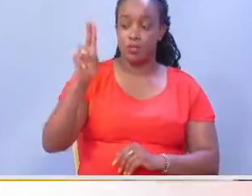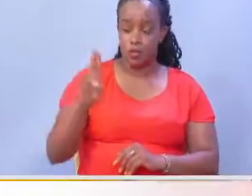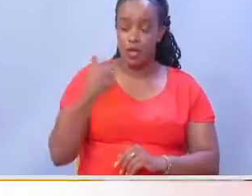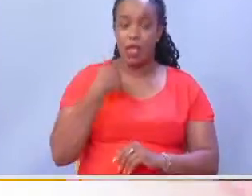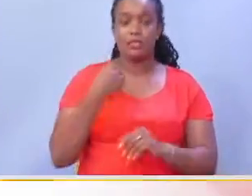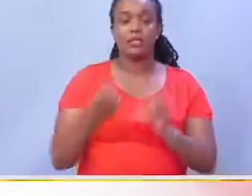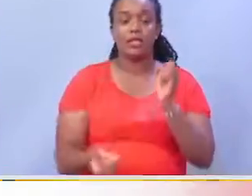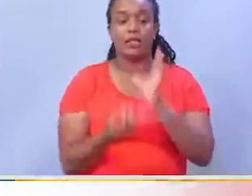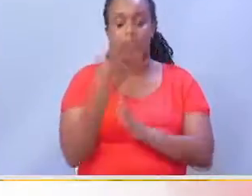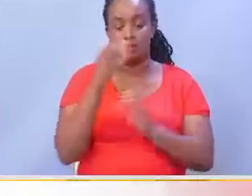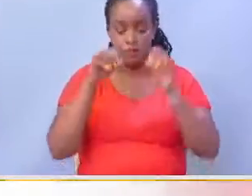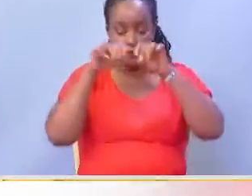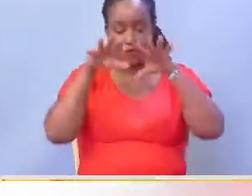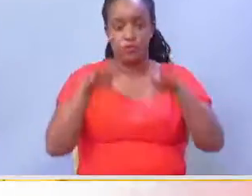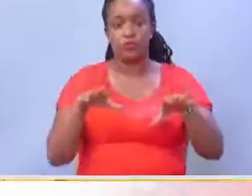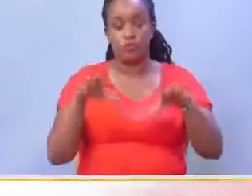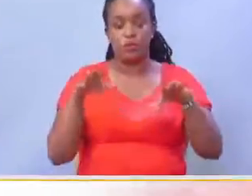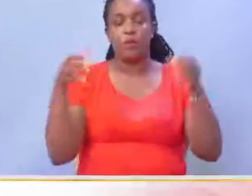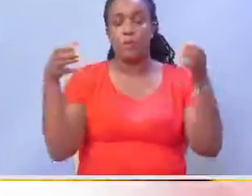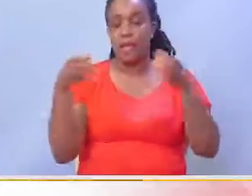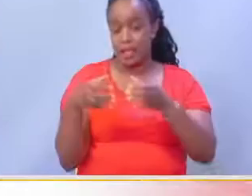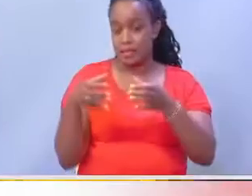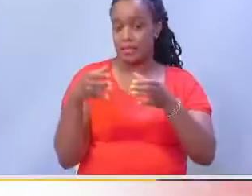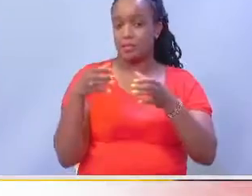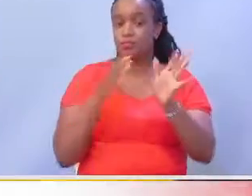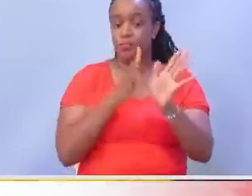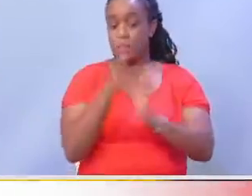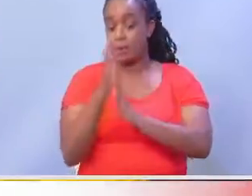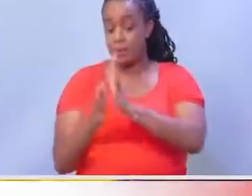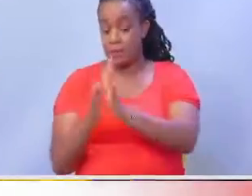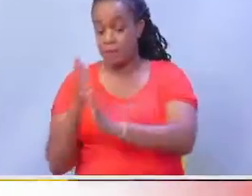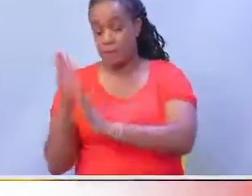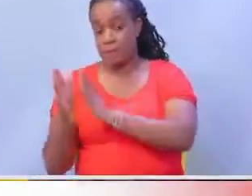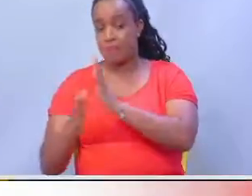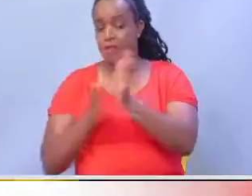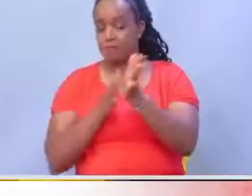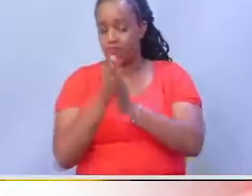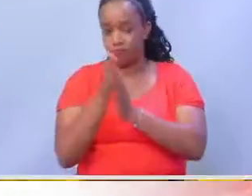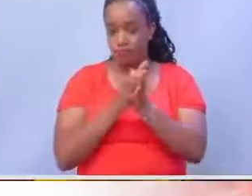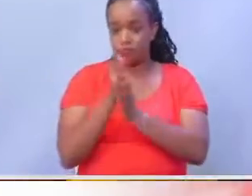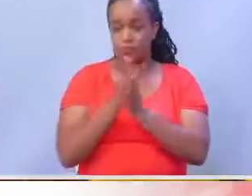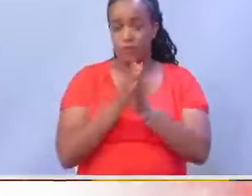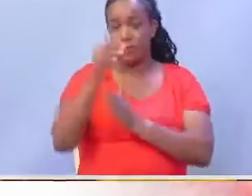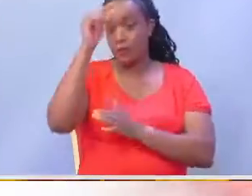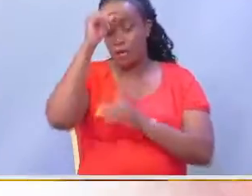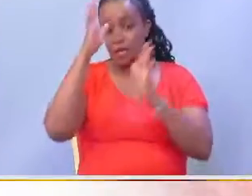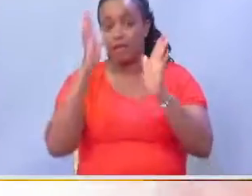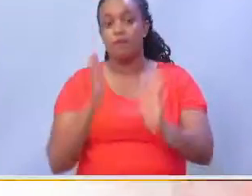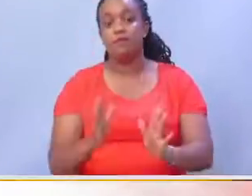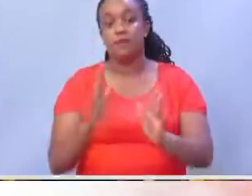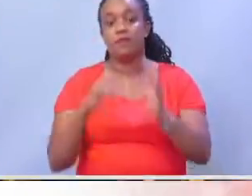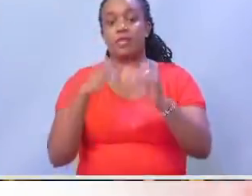Empowerment Party to propel his aspirations to vie for Meru gubernatorial position for the second